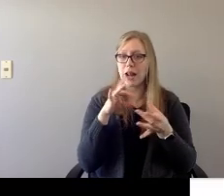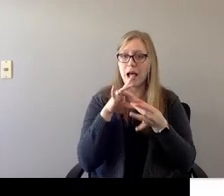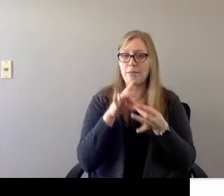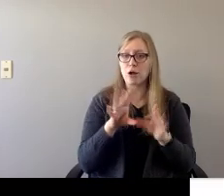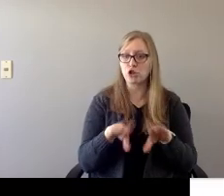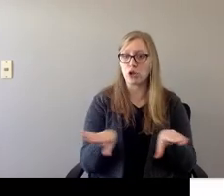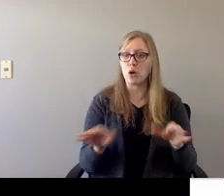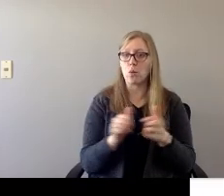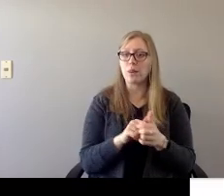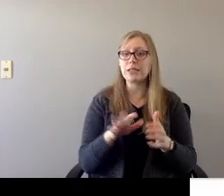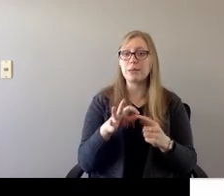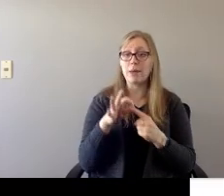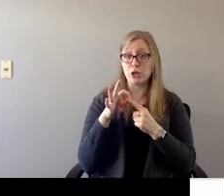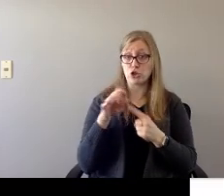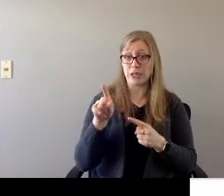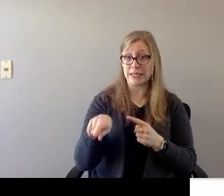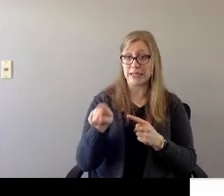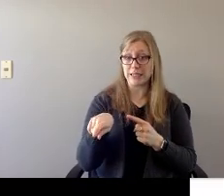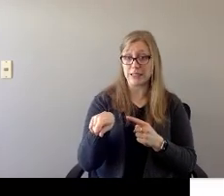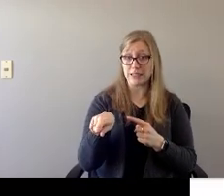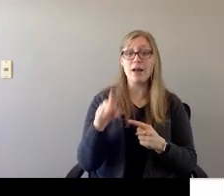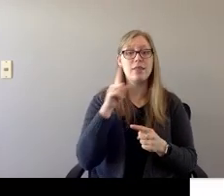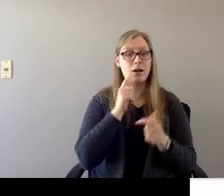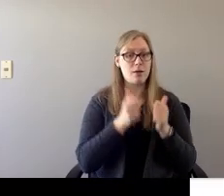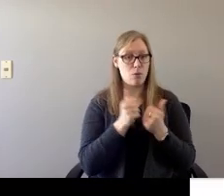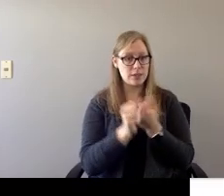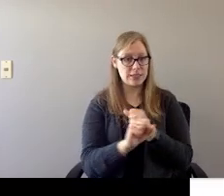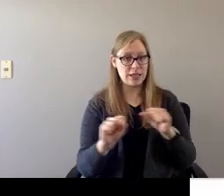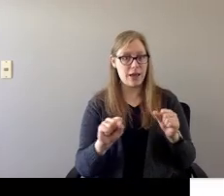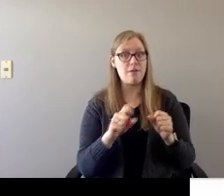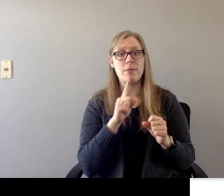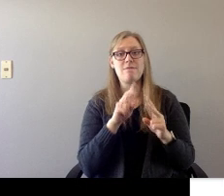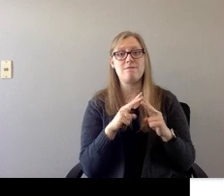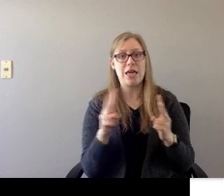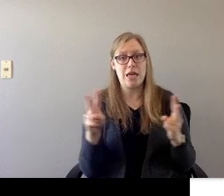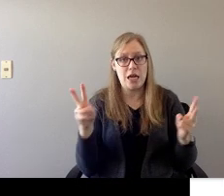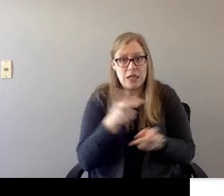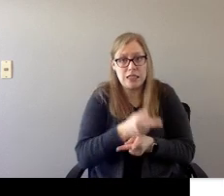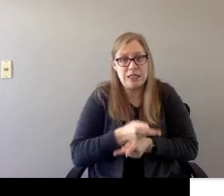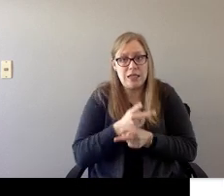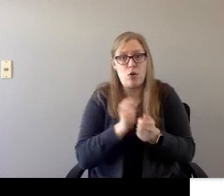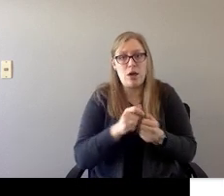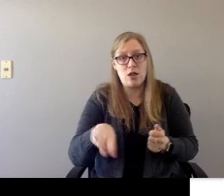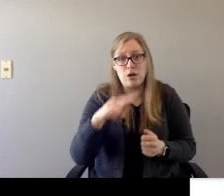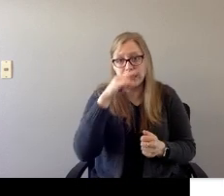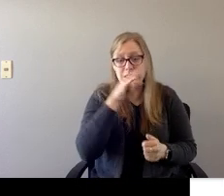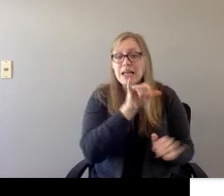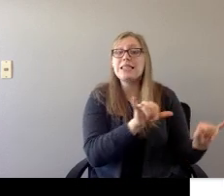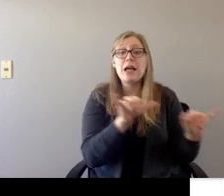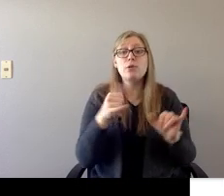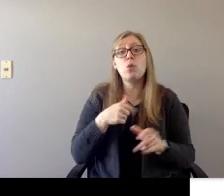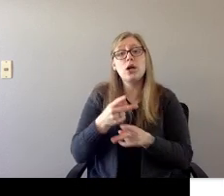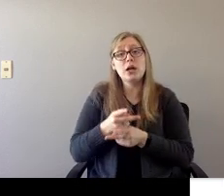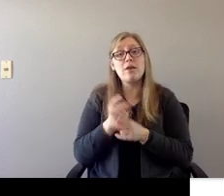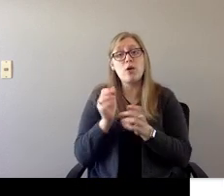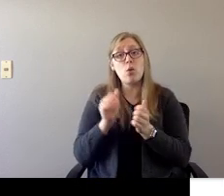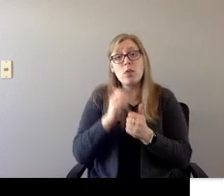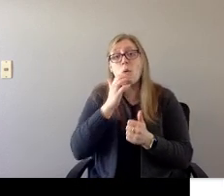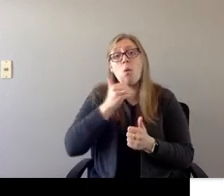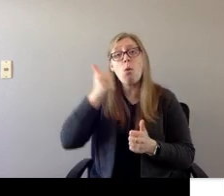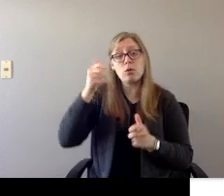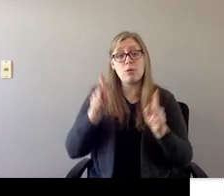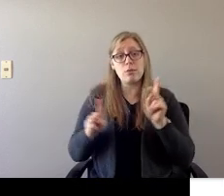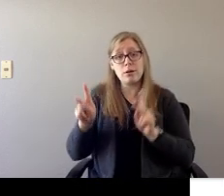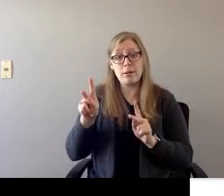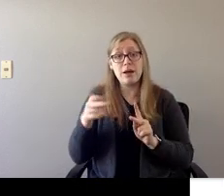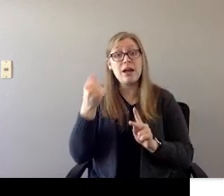think it's safest to be extremely careful with those kids just as we are being careful with elderly, he said. If